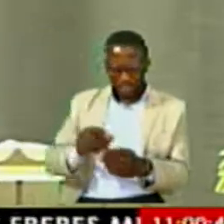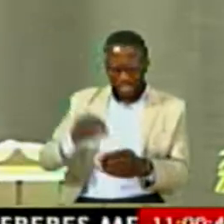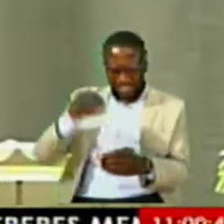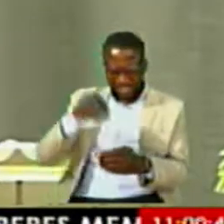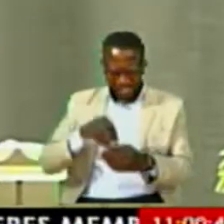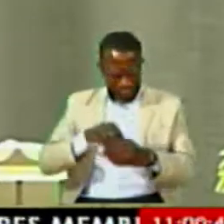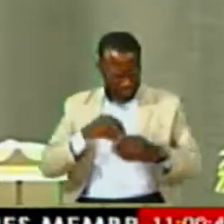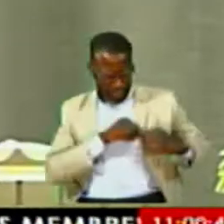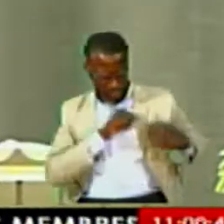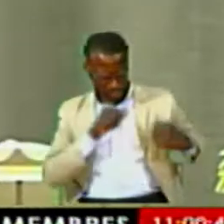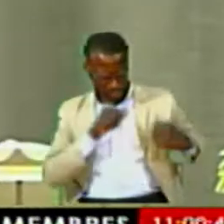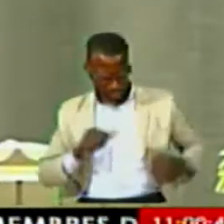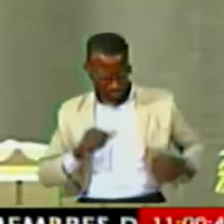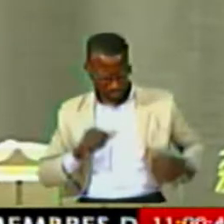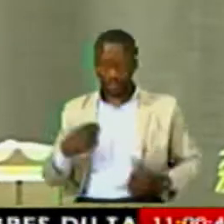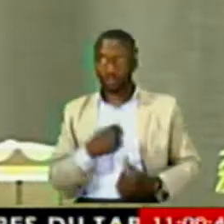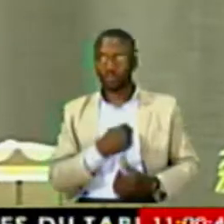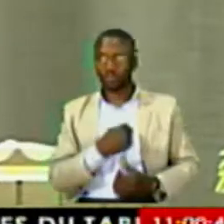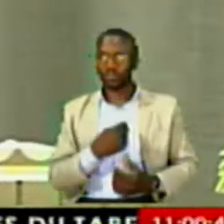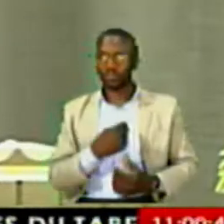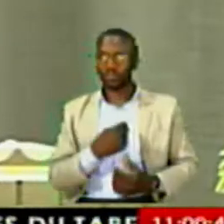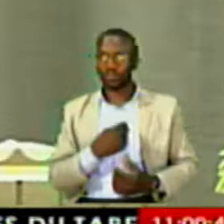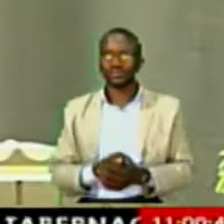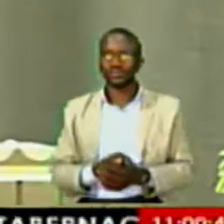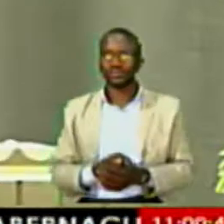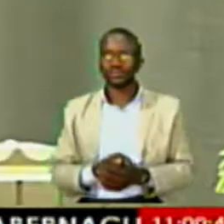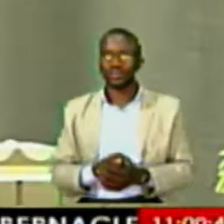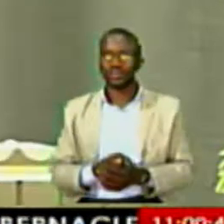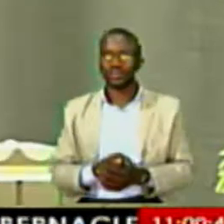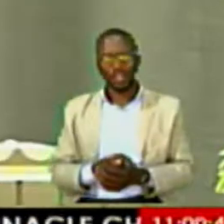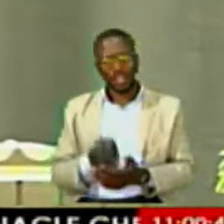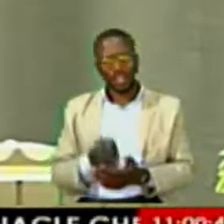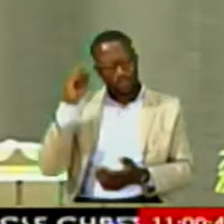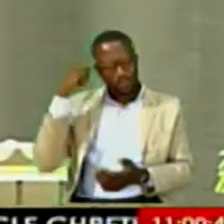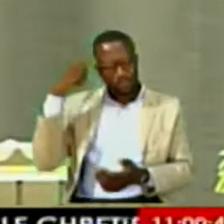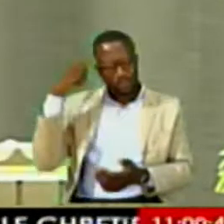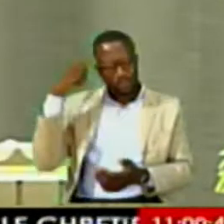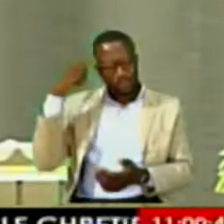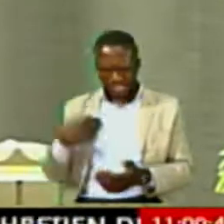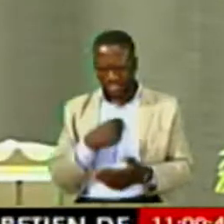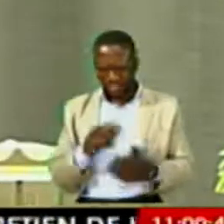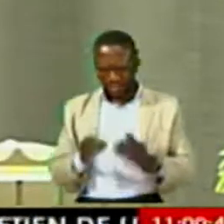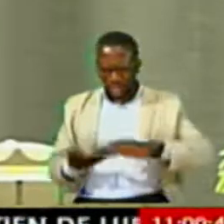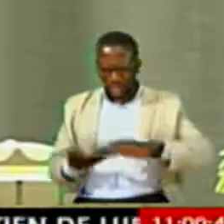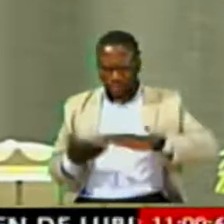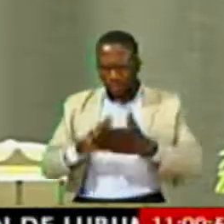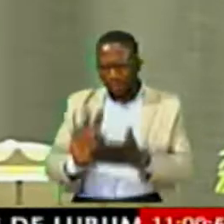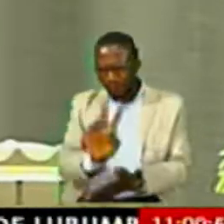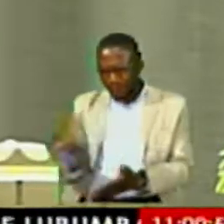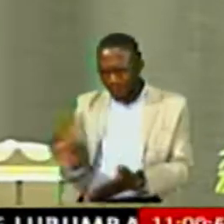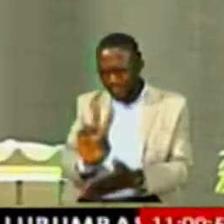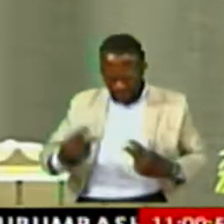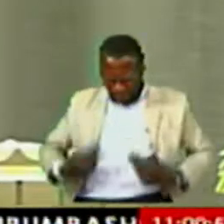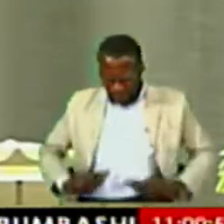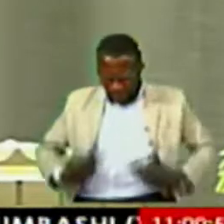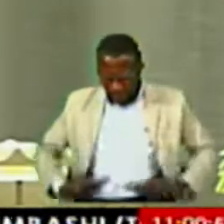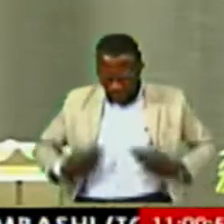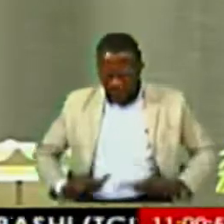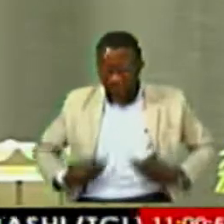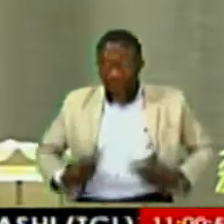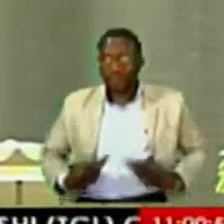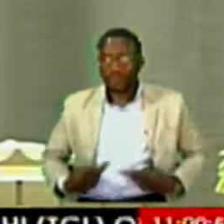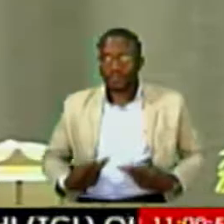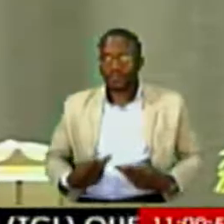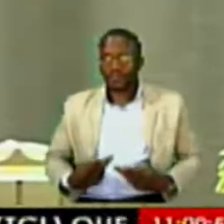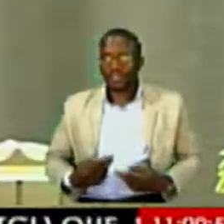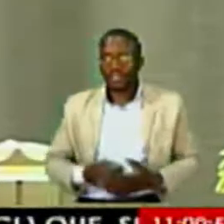word on the tables of our heart. Pour que nous puissions devenir des épîtres vivants. So that we may become living epistles. Lui